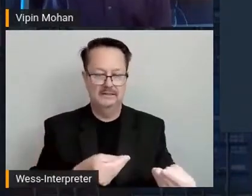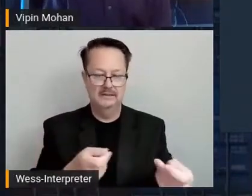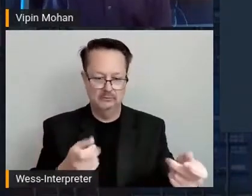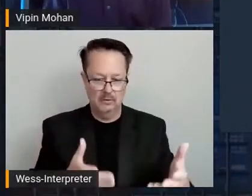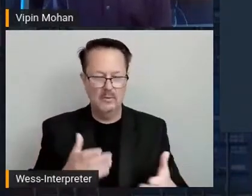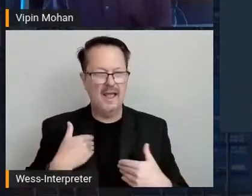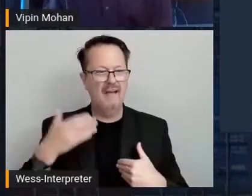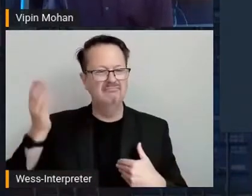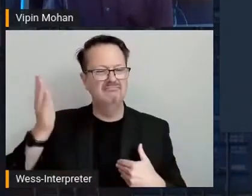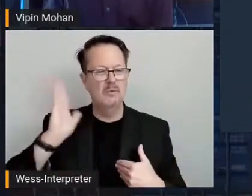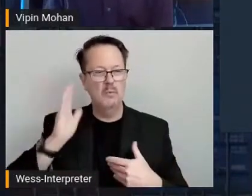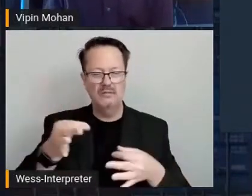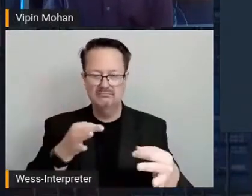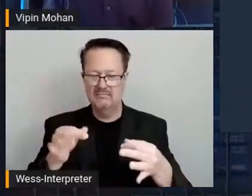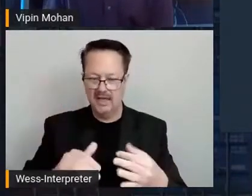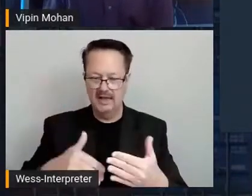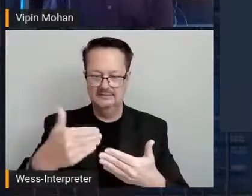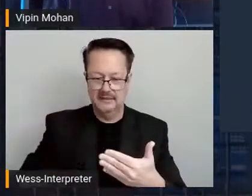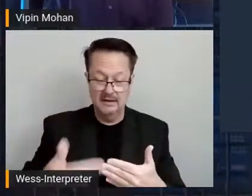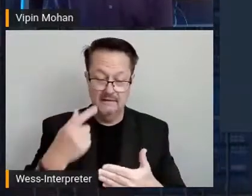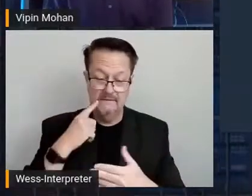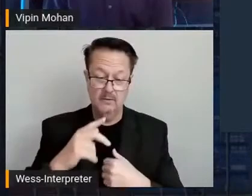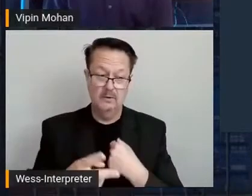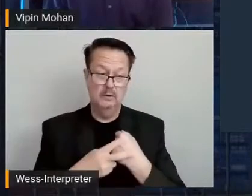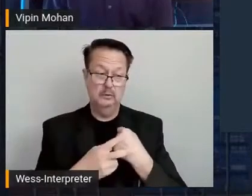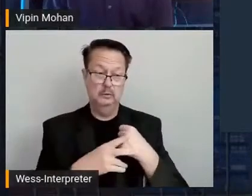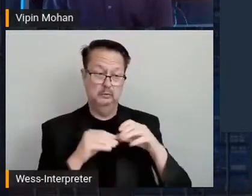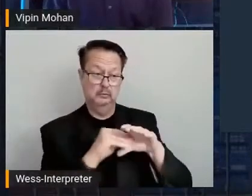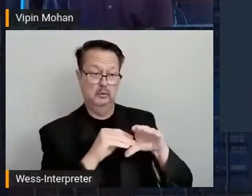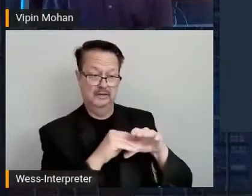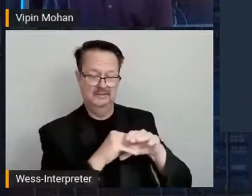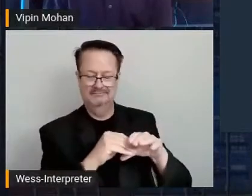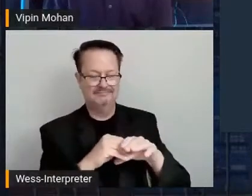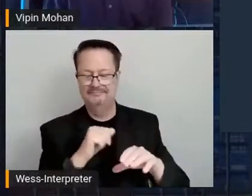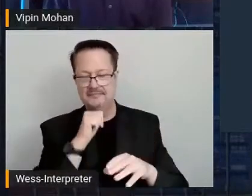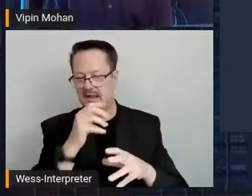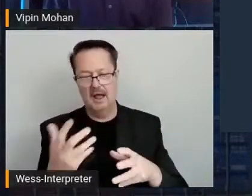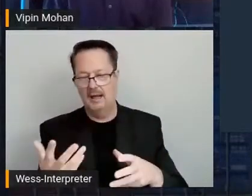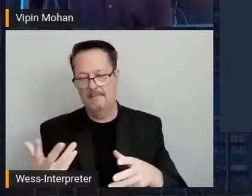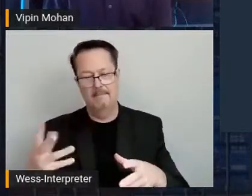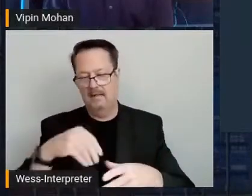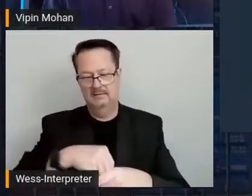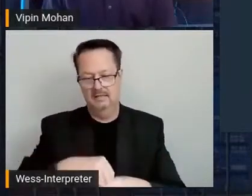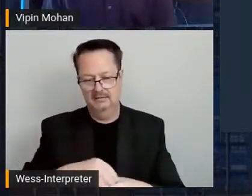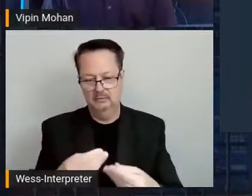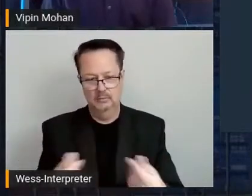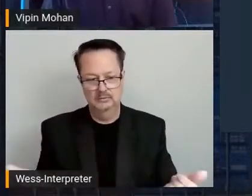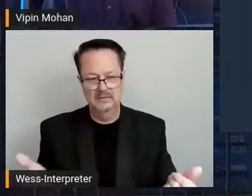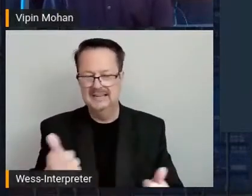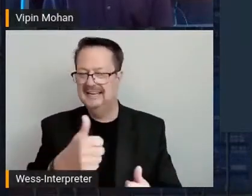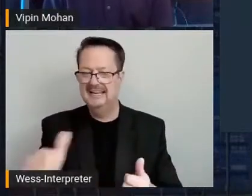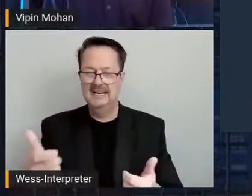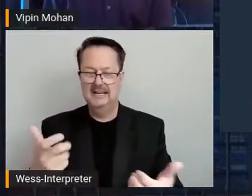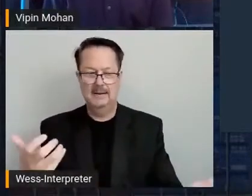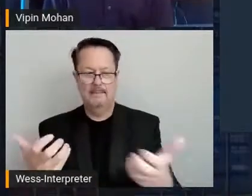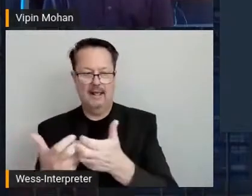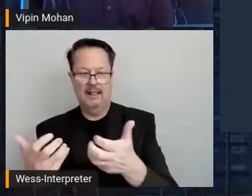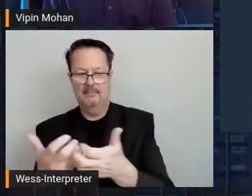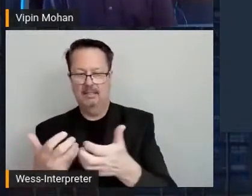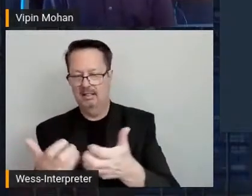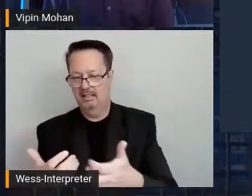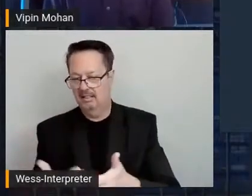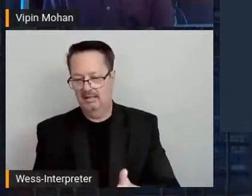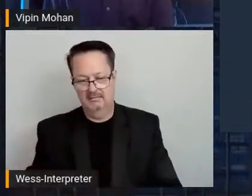For storage, we are not really bundling a storage solution, but any compatible CSI, any compatible storage solution,